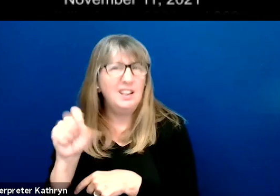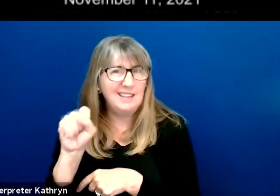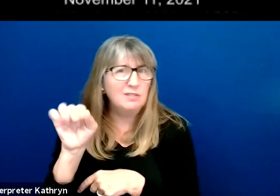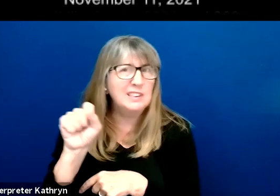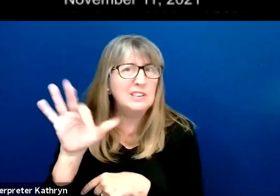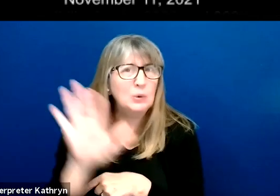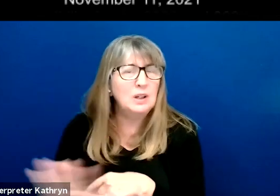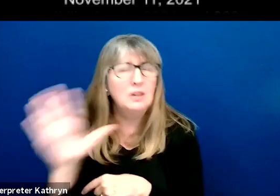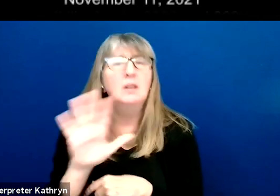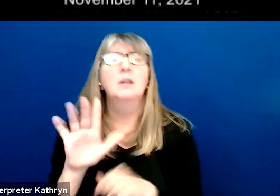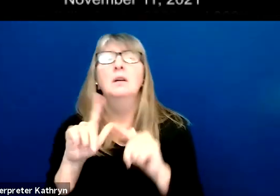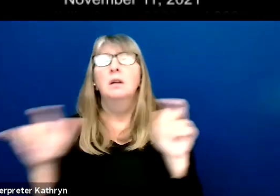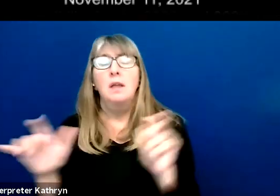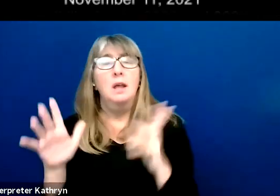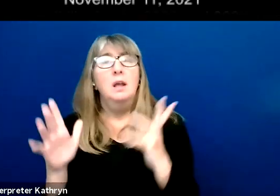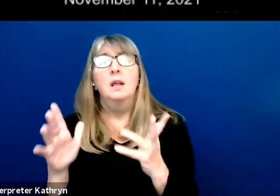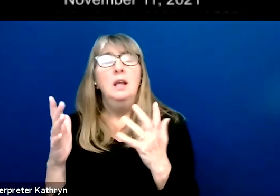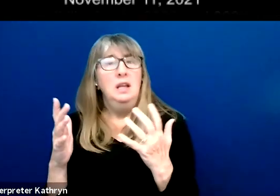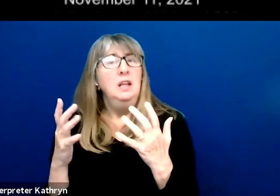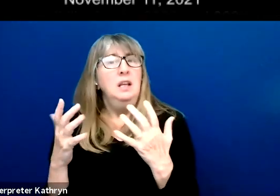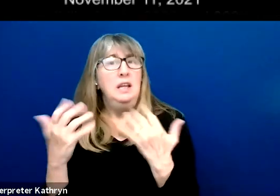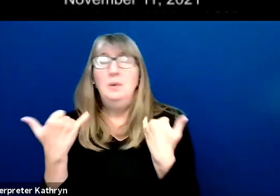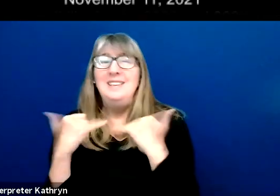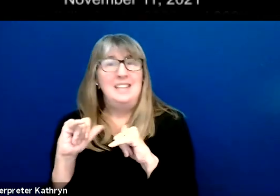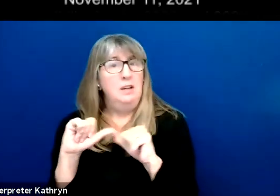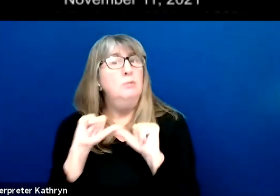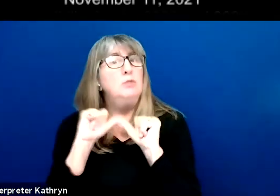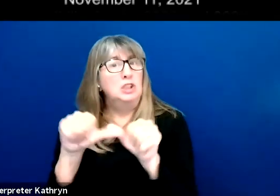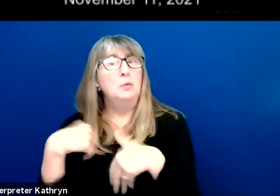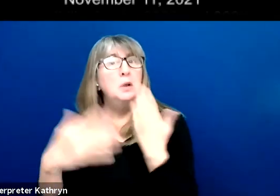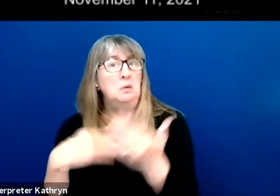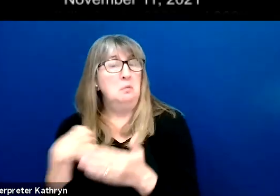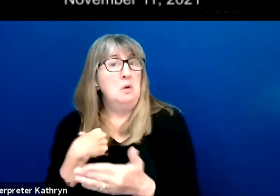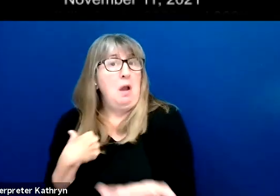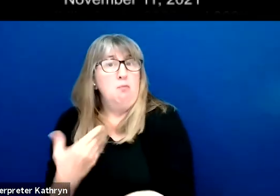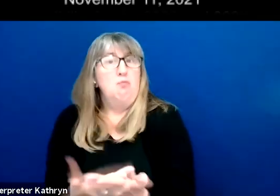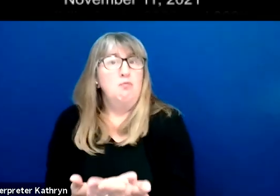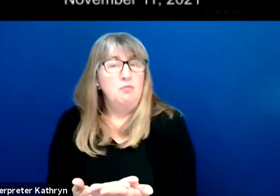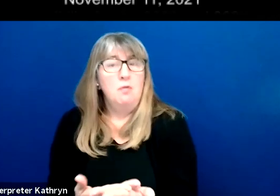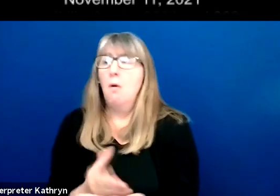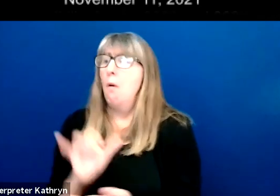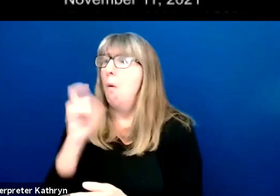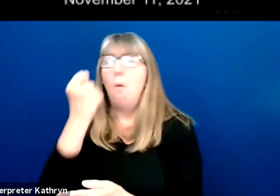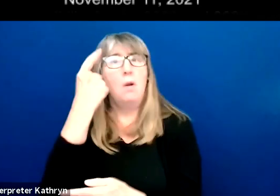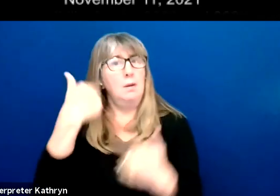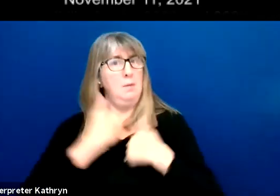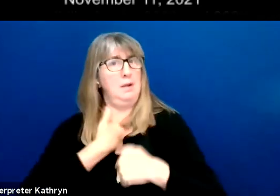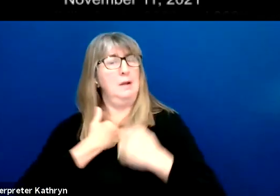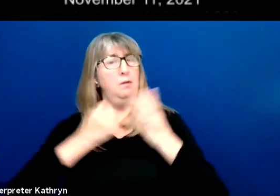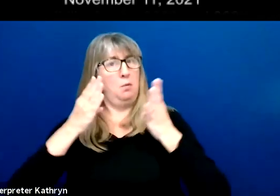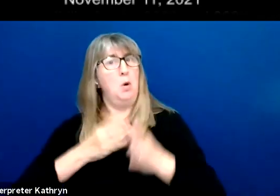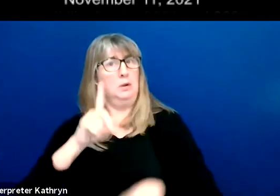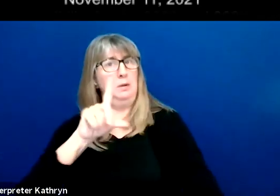it was still in the air when I got to Berkeley. And I realized that I was a person with a disability. I